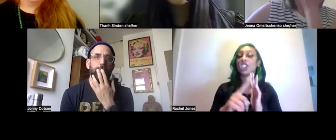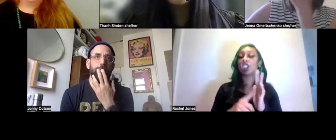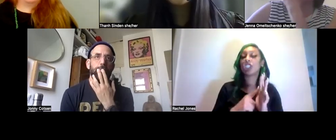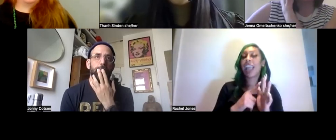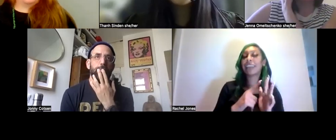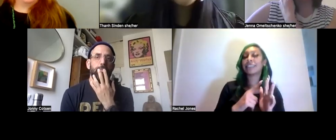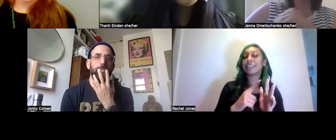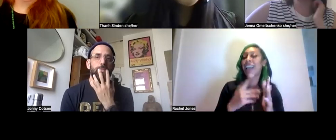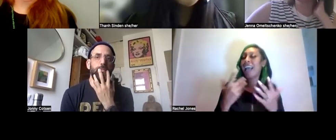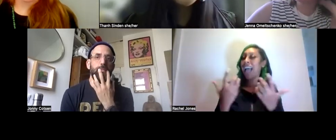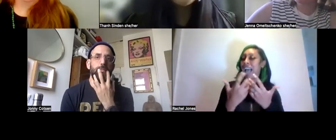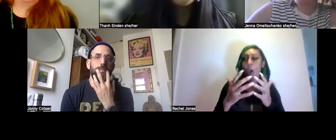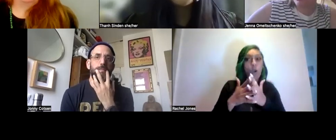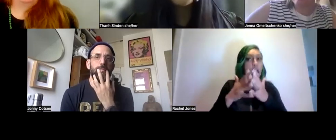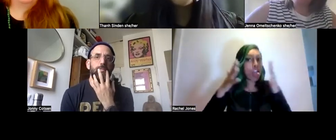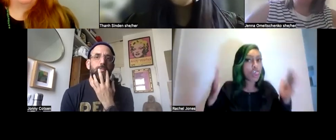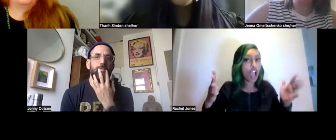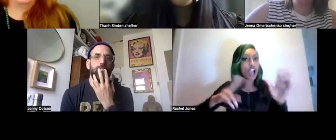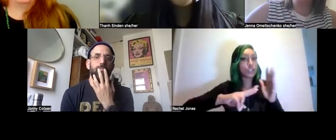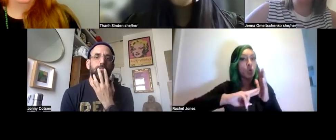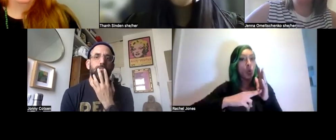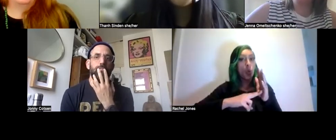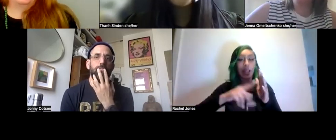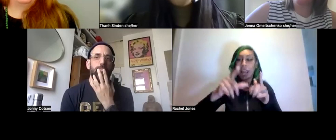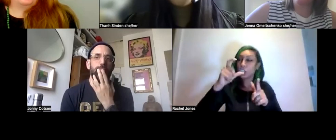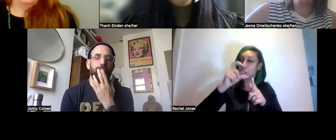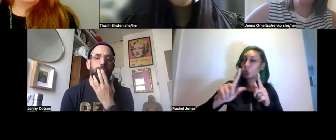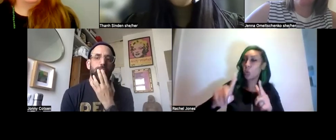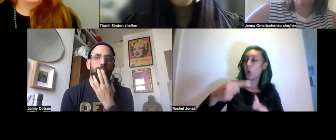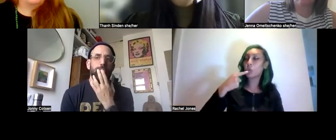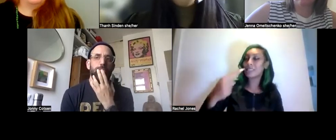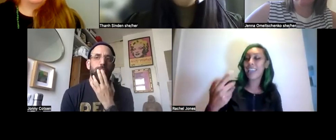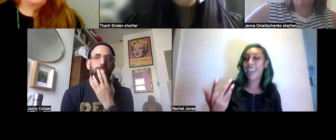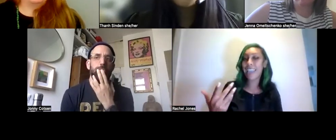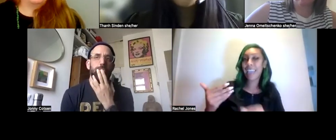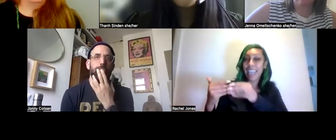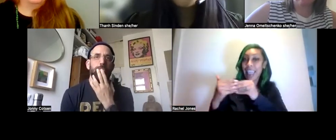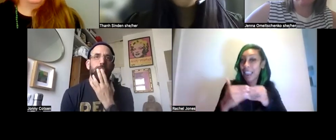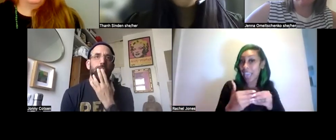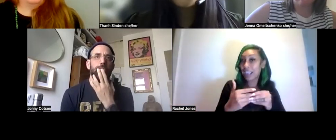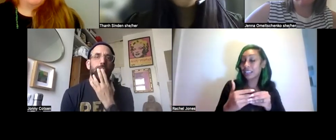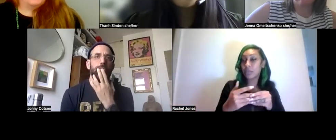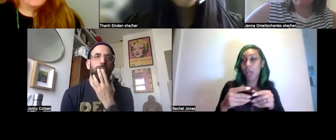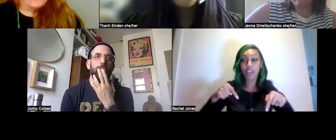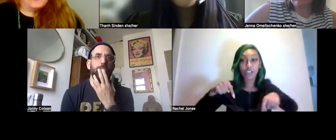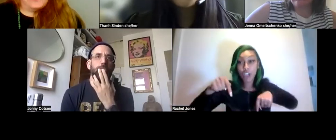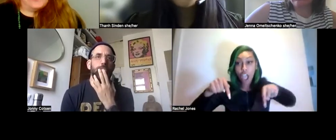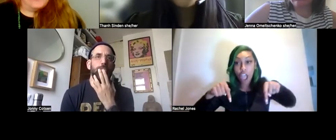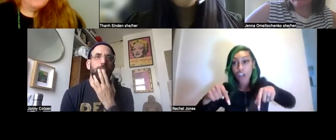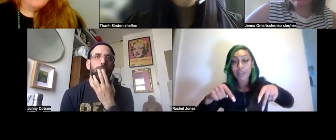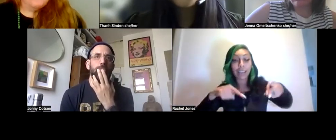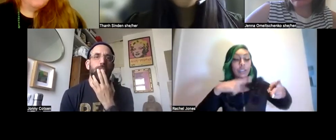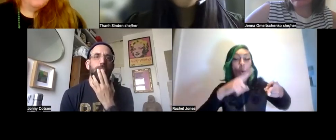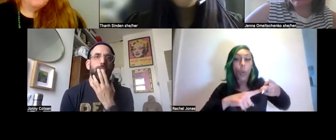How do large organisations, though, do what you're saying, Tan? Is that led by the director or by the